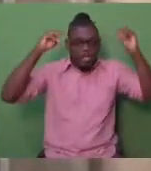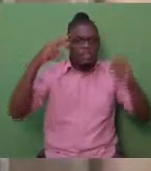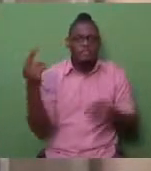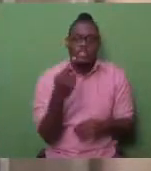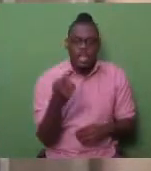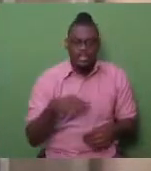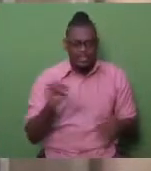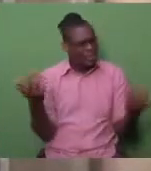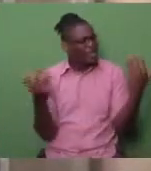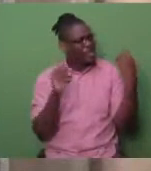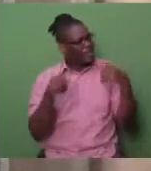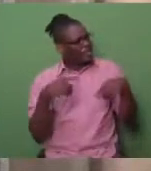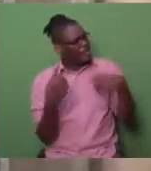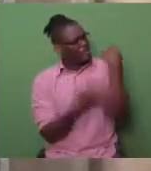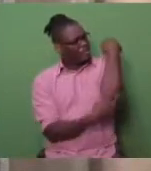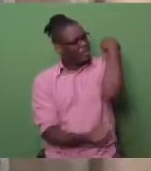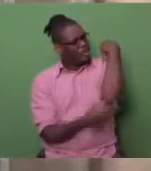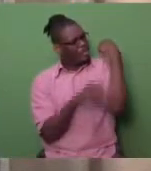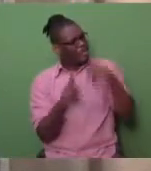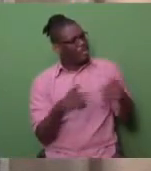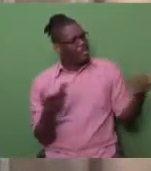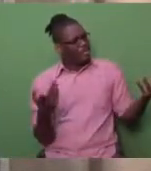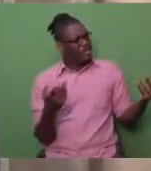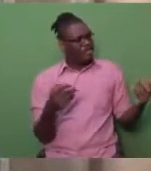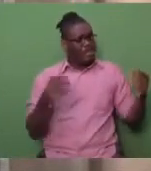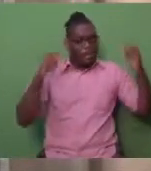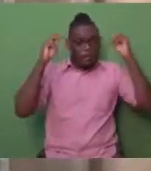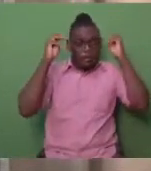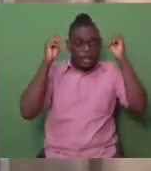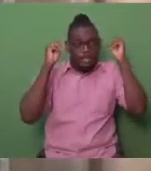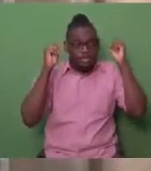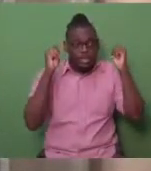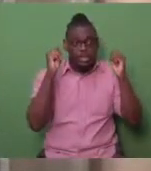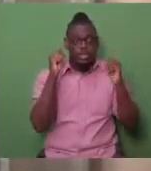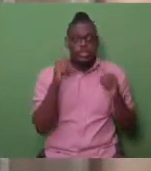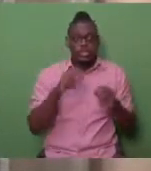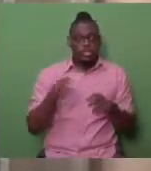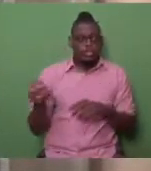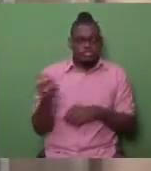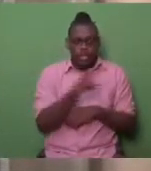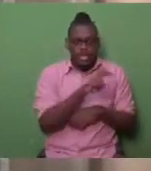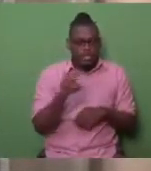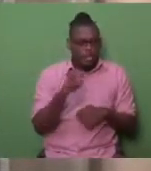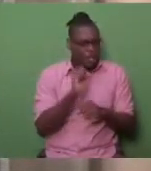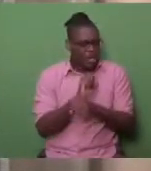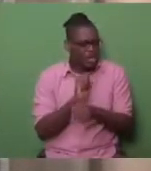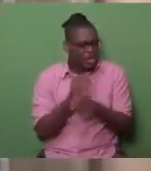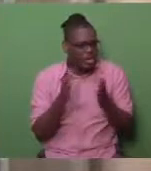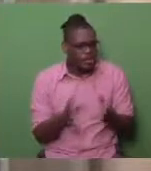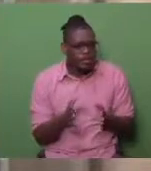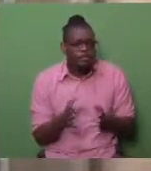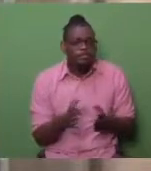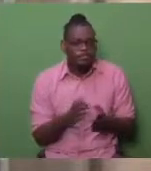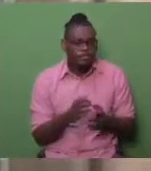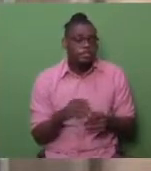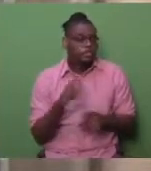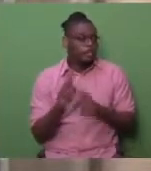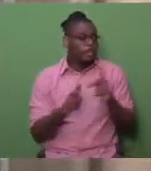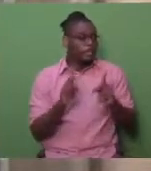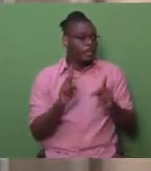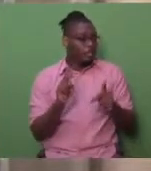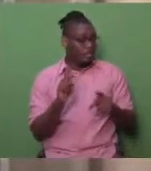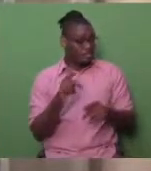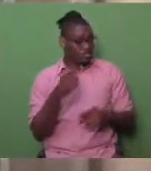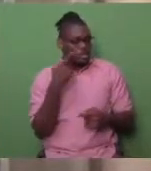Transport. They were lucky enough to see the land at the site of the former Kedona Drive-In sold for the construction of the Curup